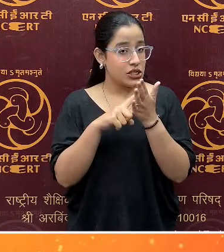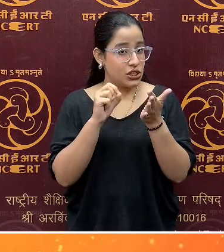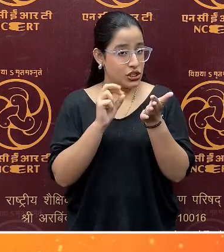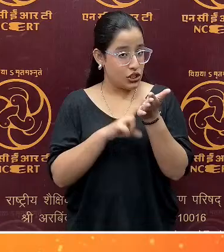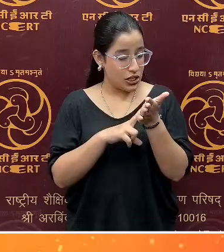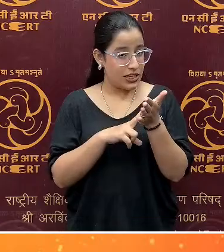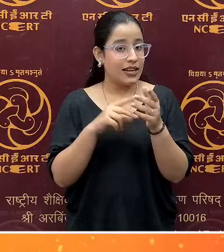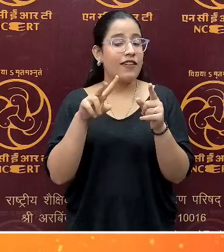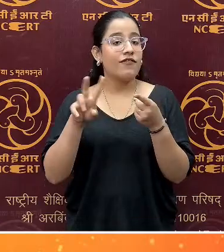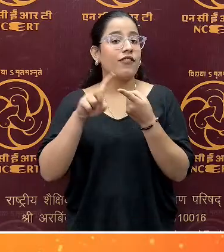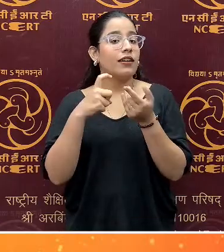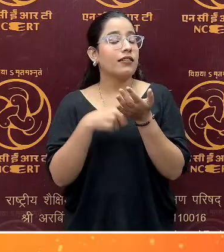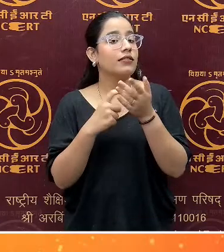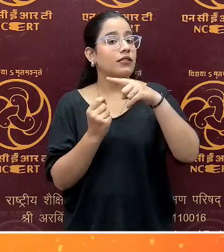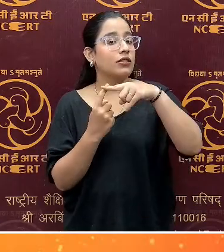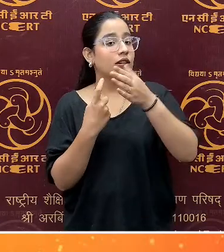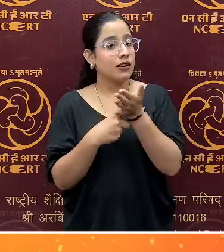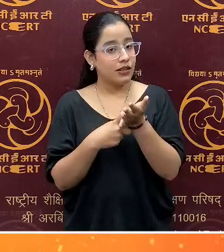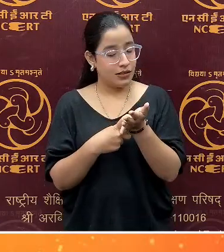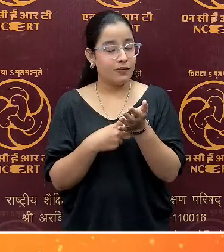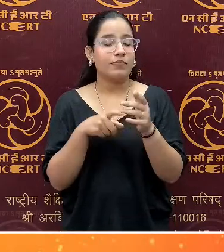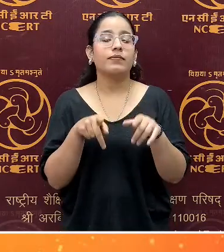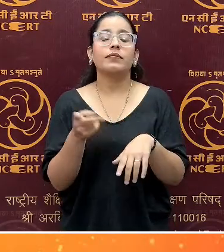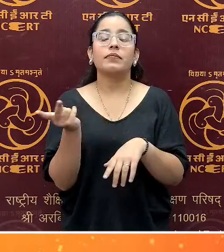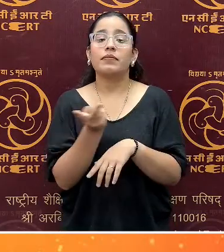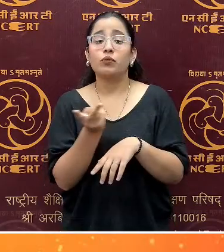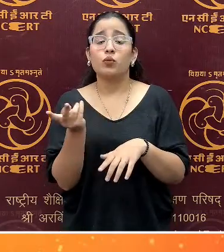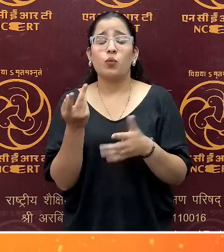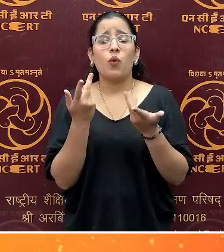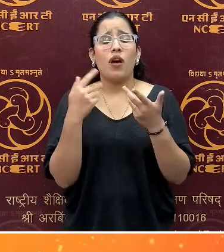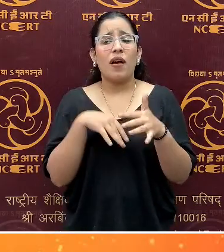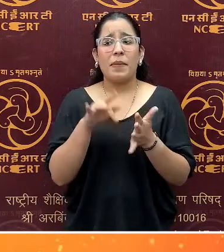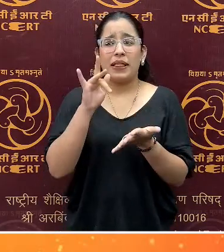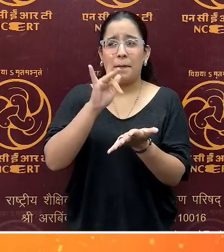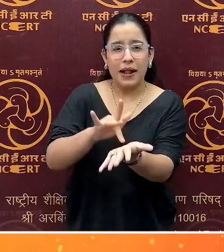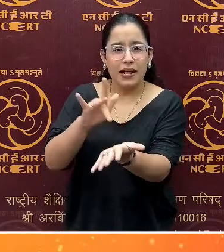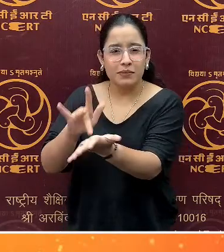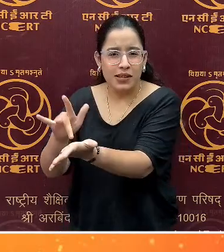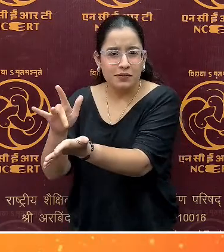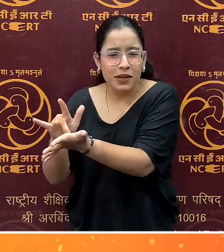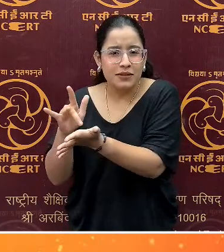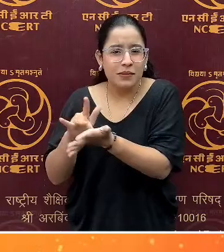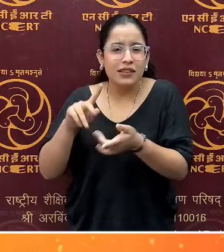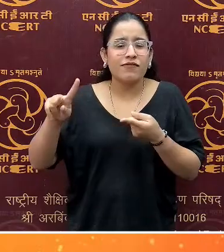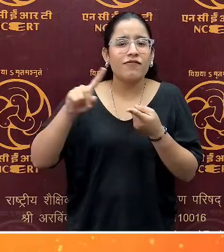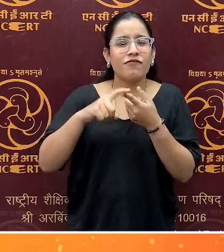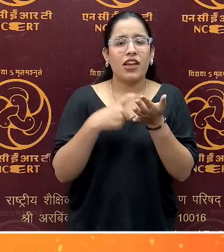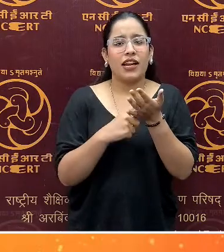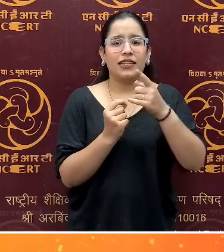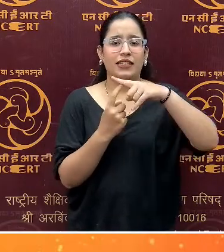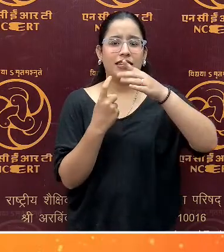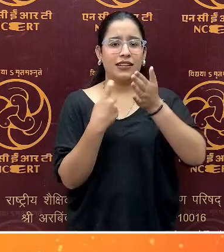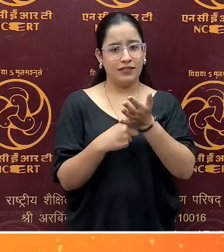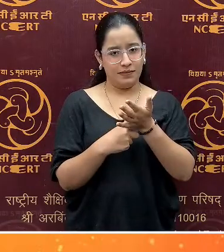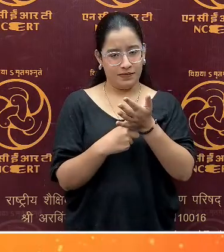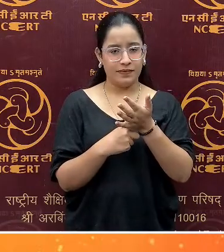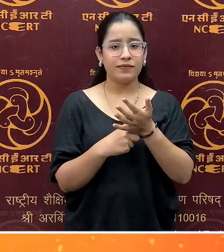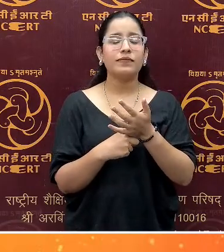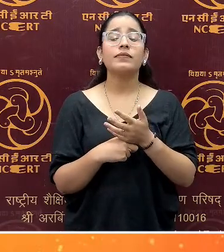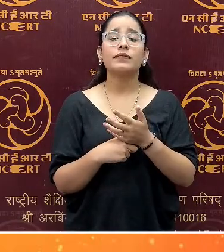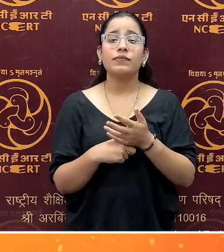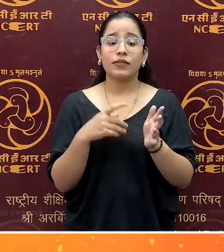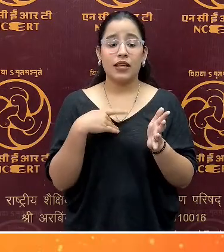Position, the word position is explaining something. Position of some vector. Vector means a quantity which has a direction as well